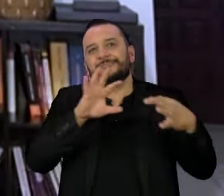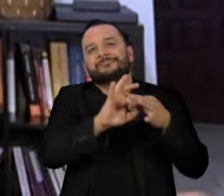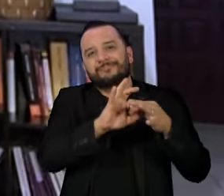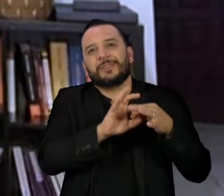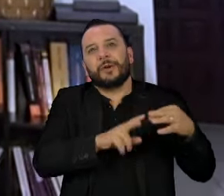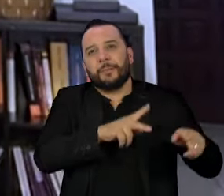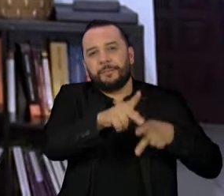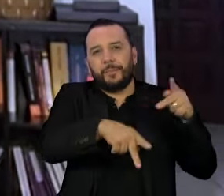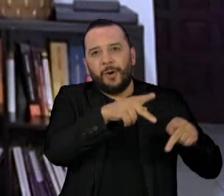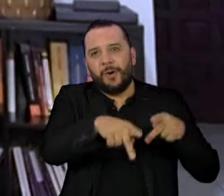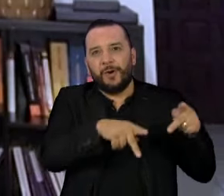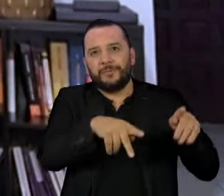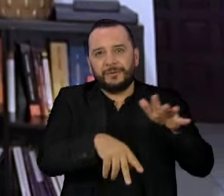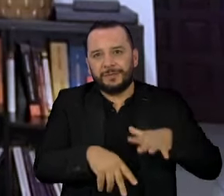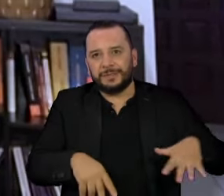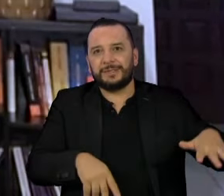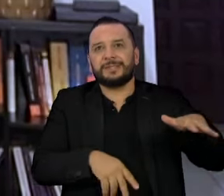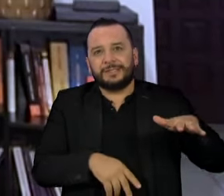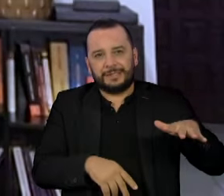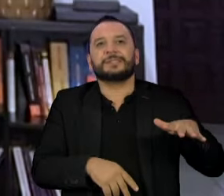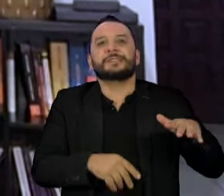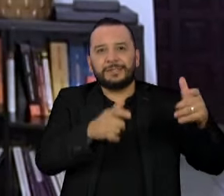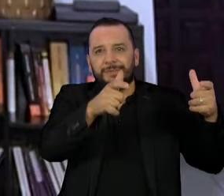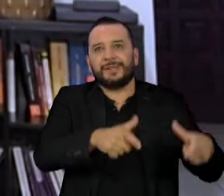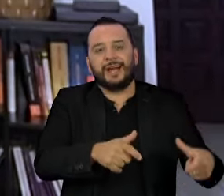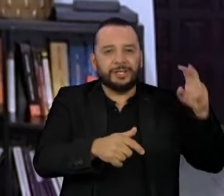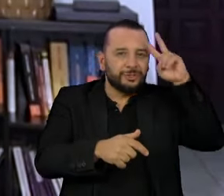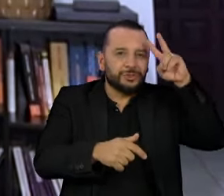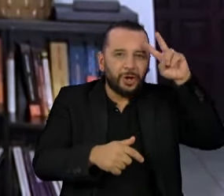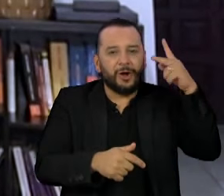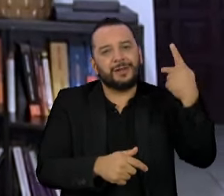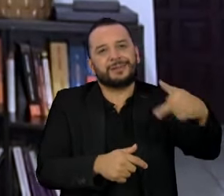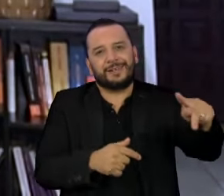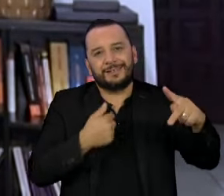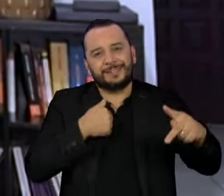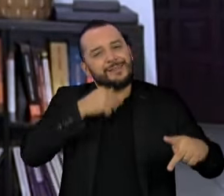foram antes da nada, de sereniante, de ser bem